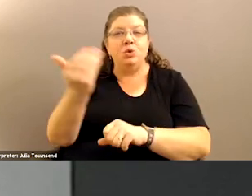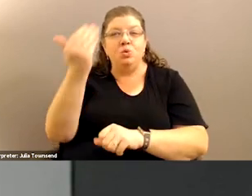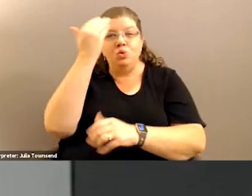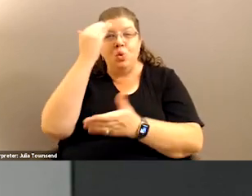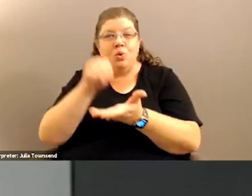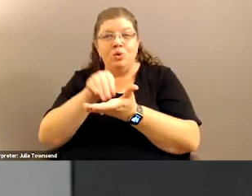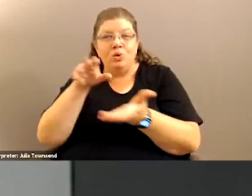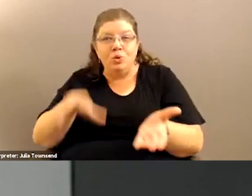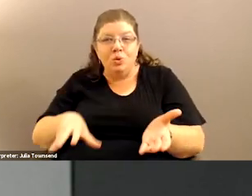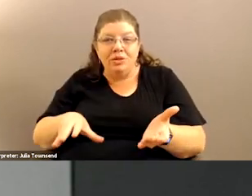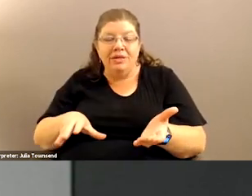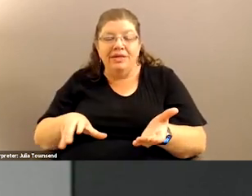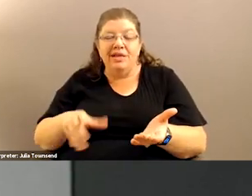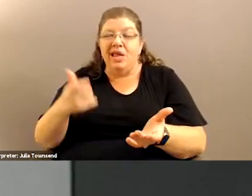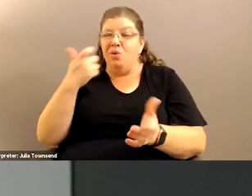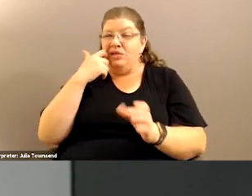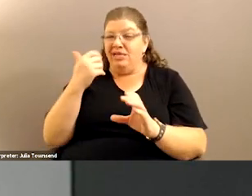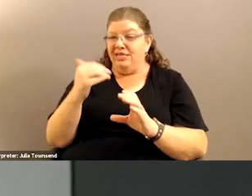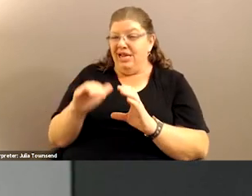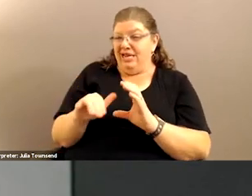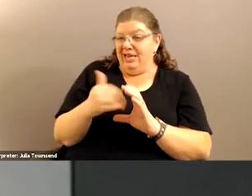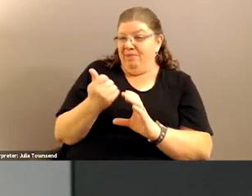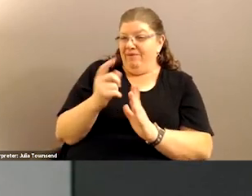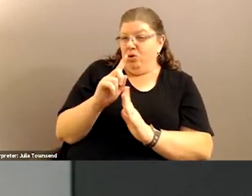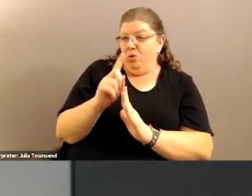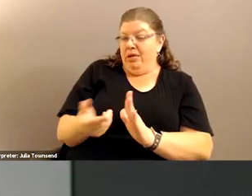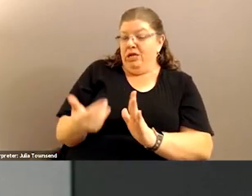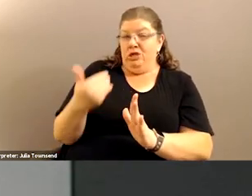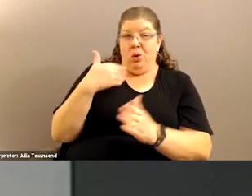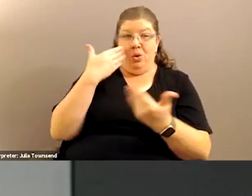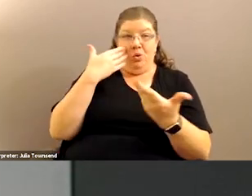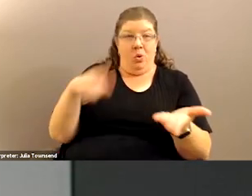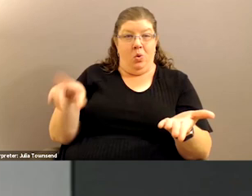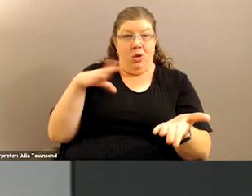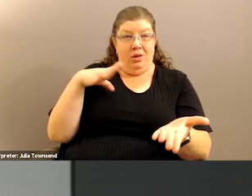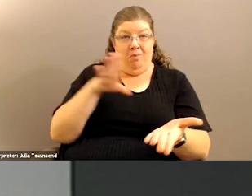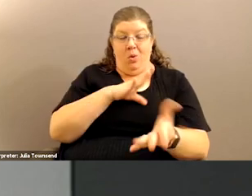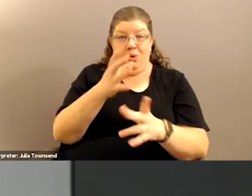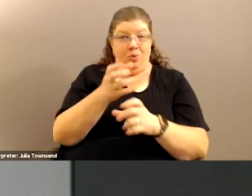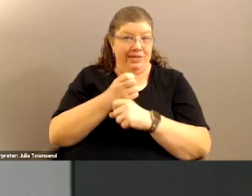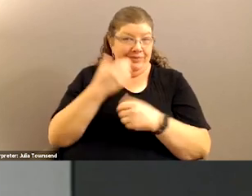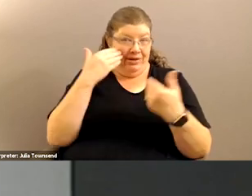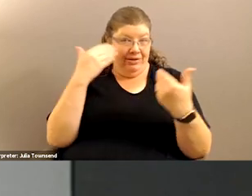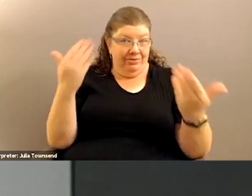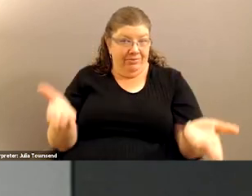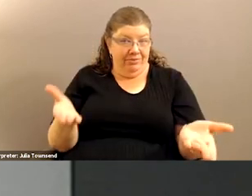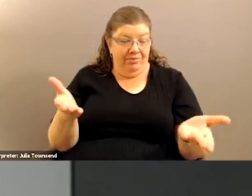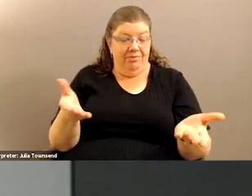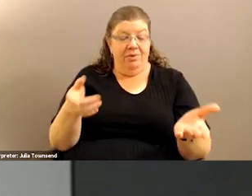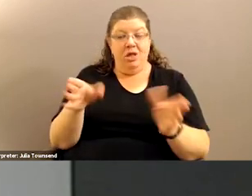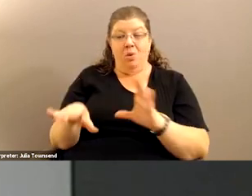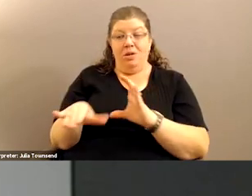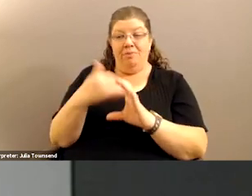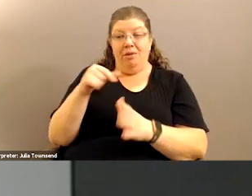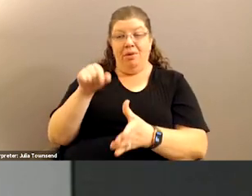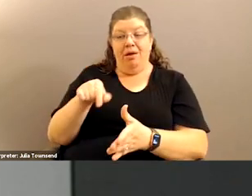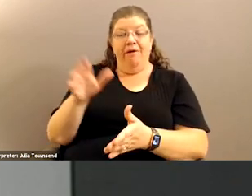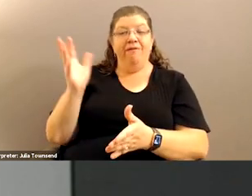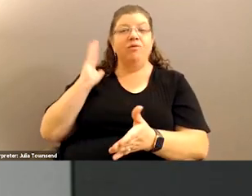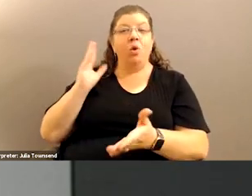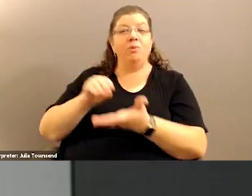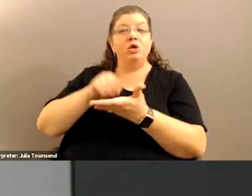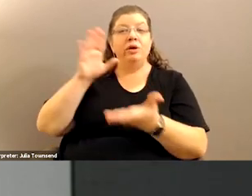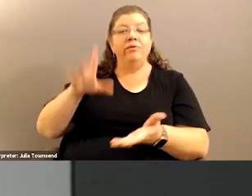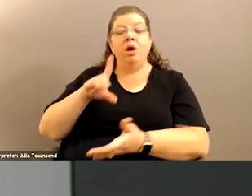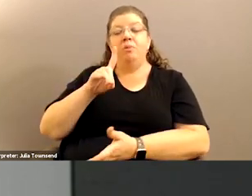an email that just came a few minutes ago i don't know if the rest of the board received it but this is a former student from dos